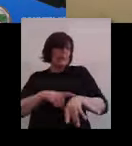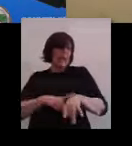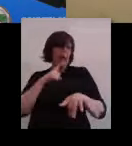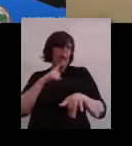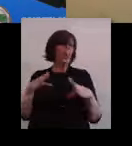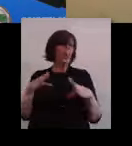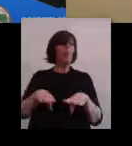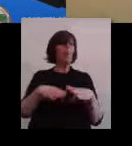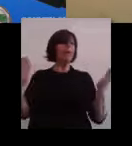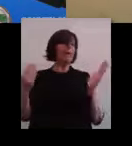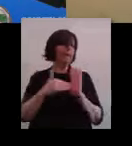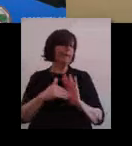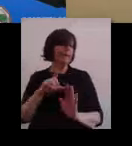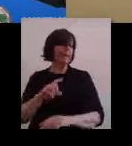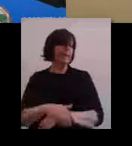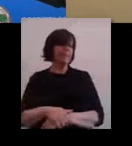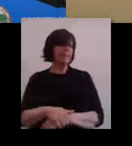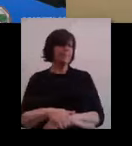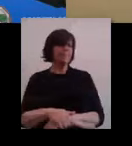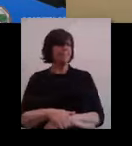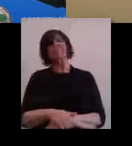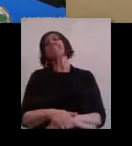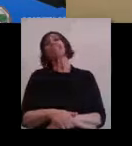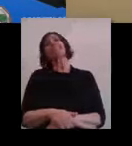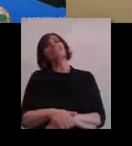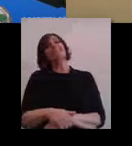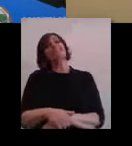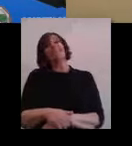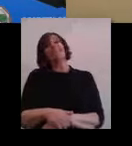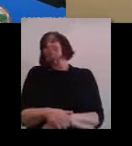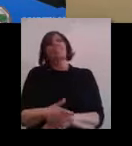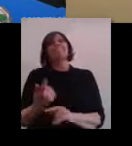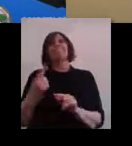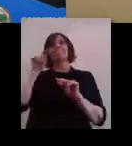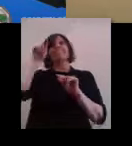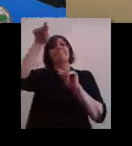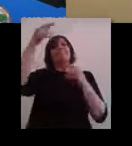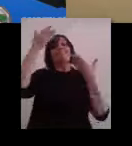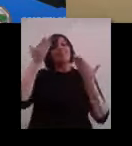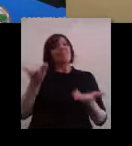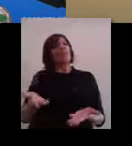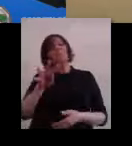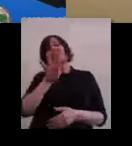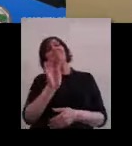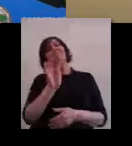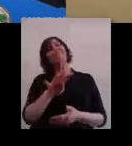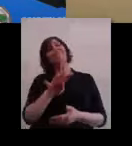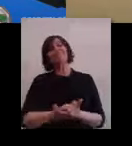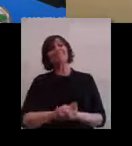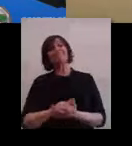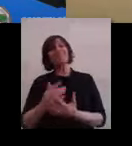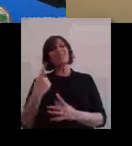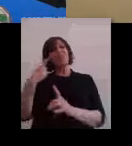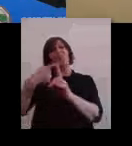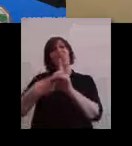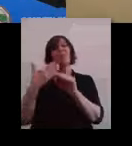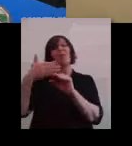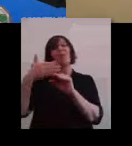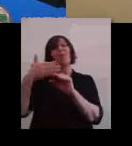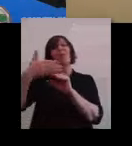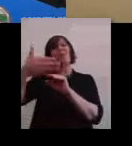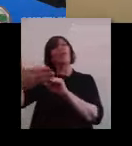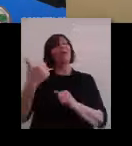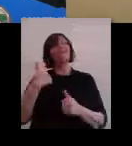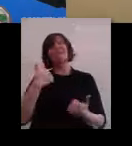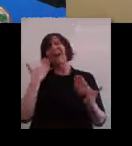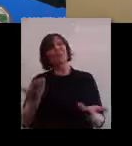York? It's still too far out. I mean, it's almost a full month. I can't give the answer to that question. I'm hopeful